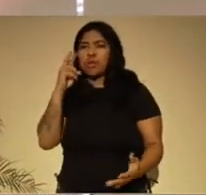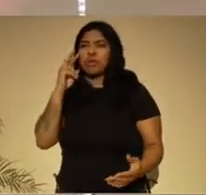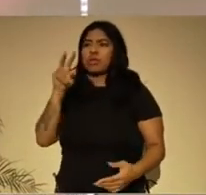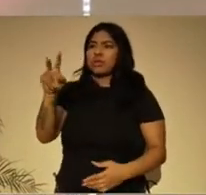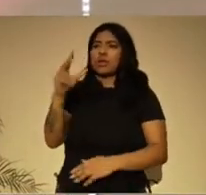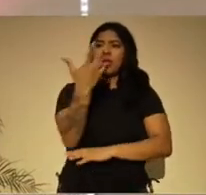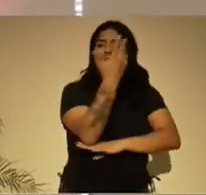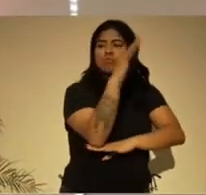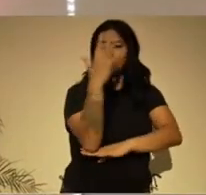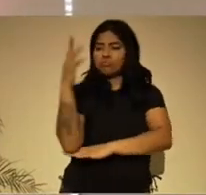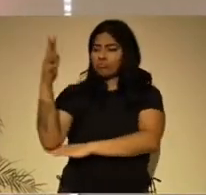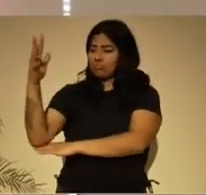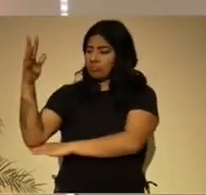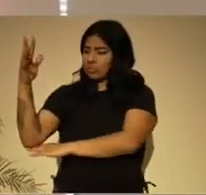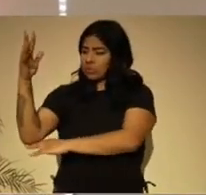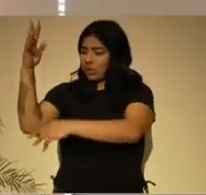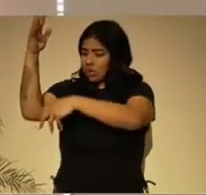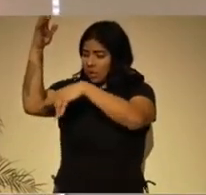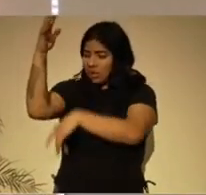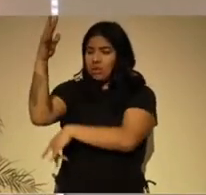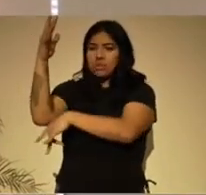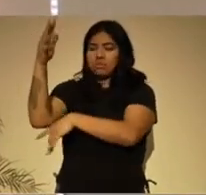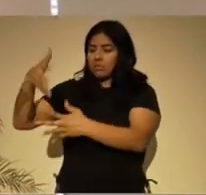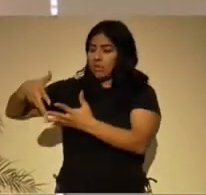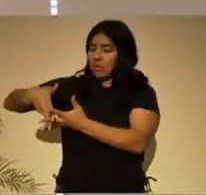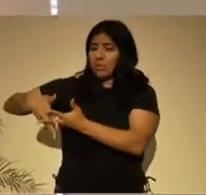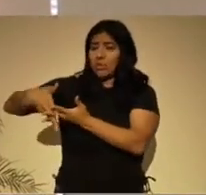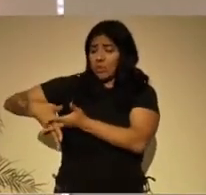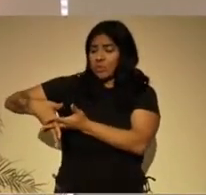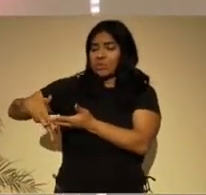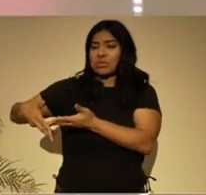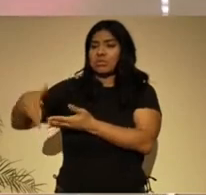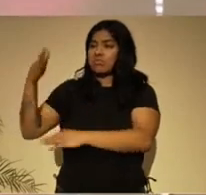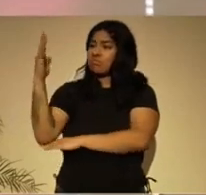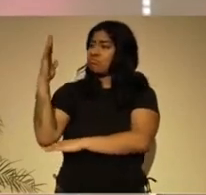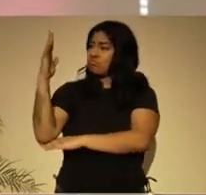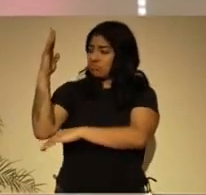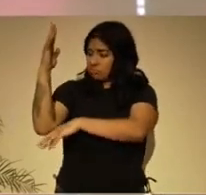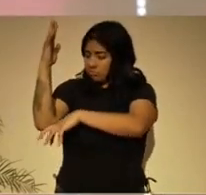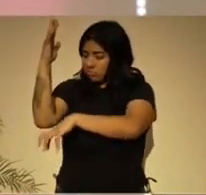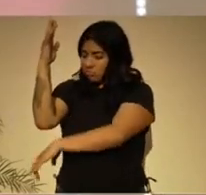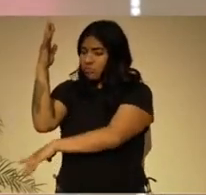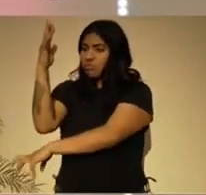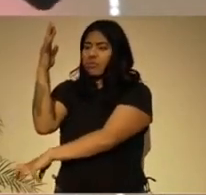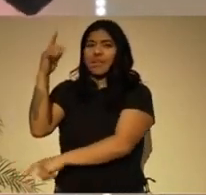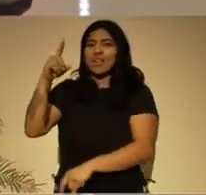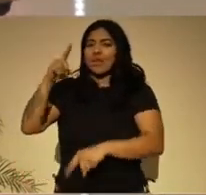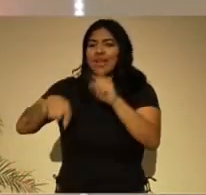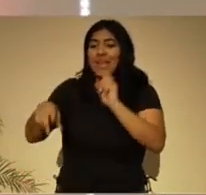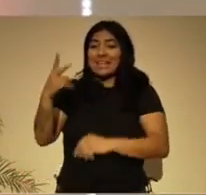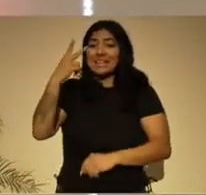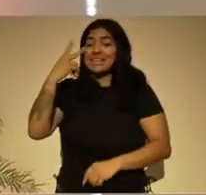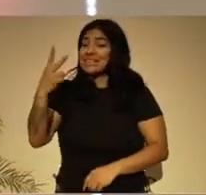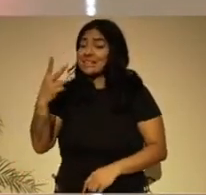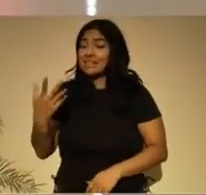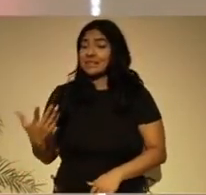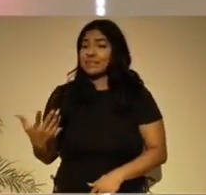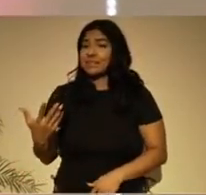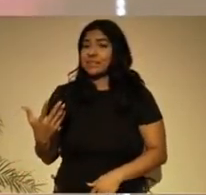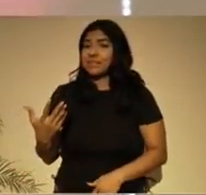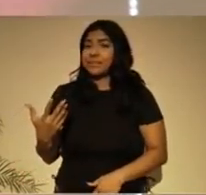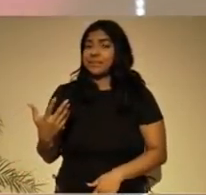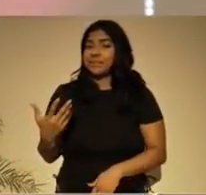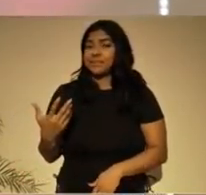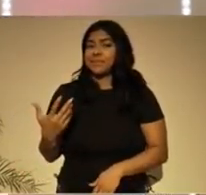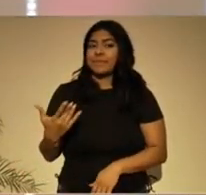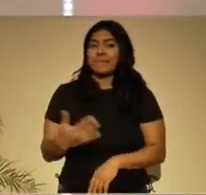that are planted underground, roots are underground. Roots are underground. You cannot see them